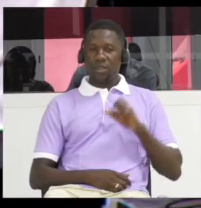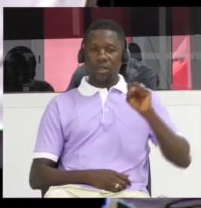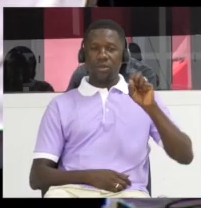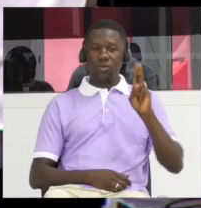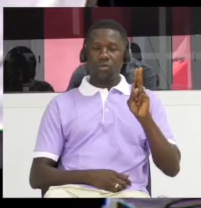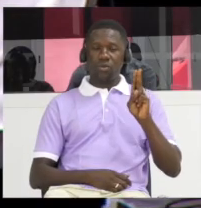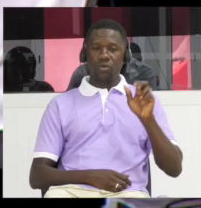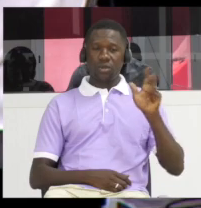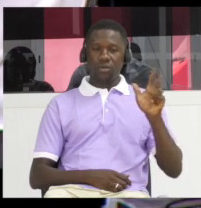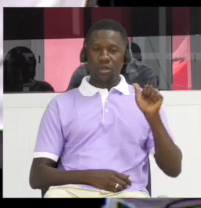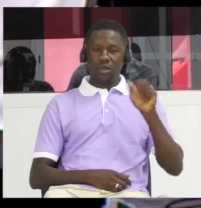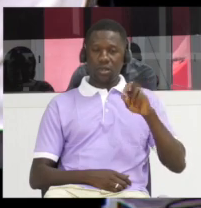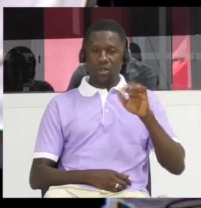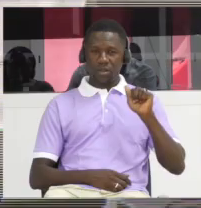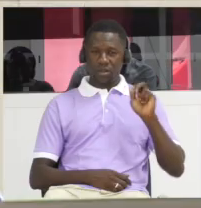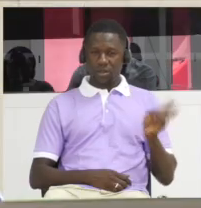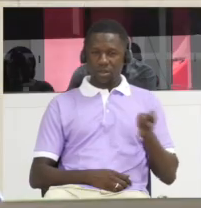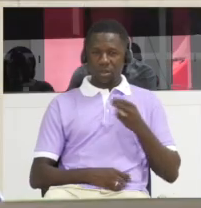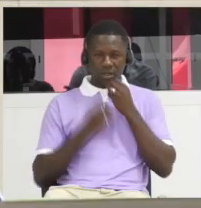the time?